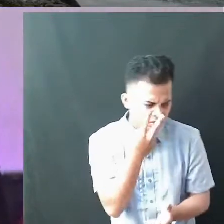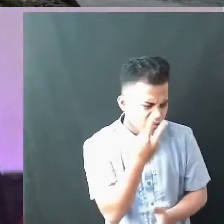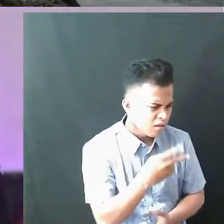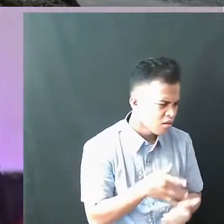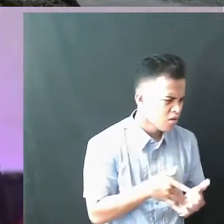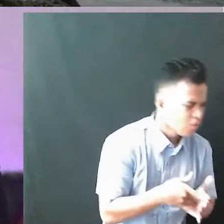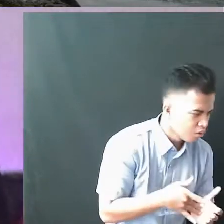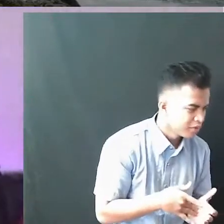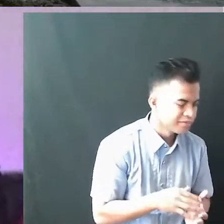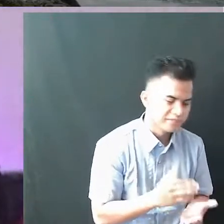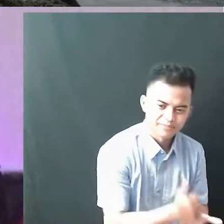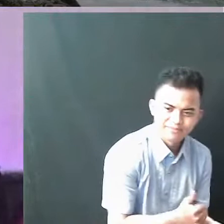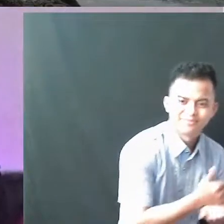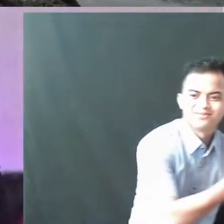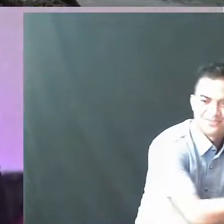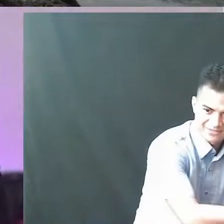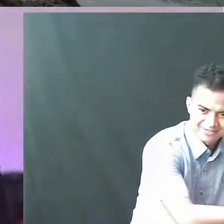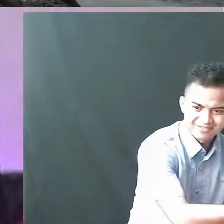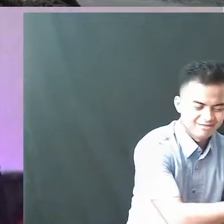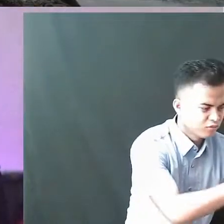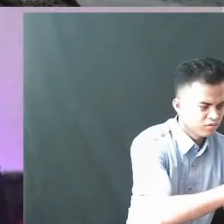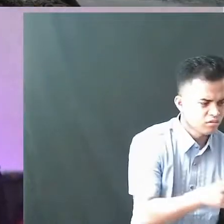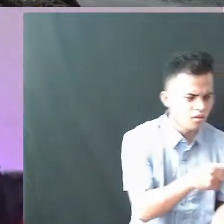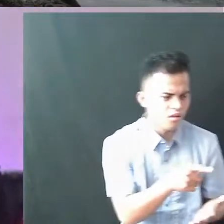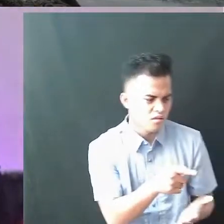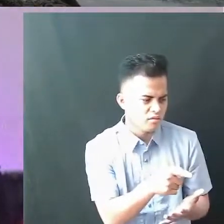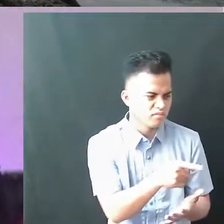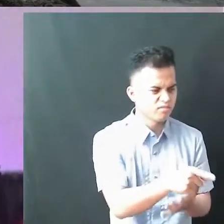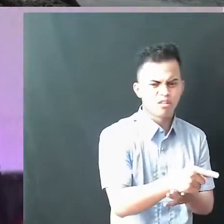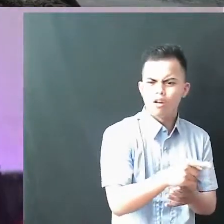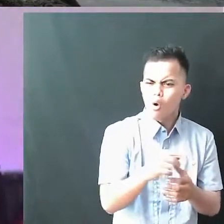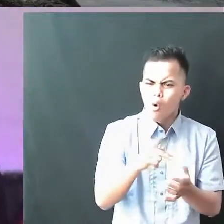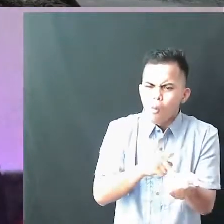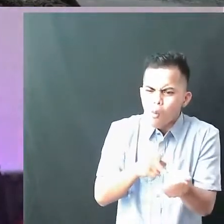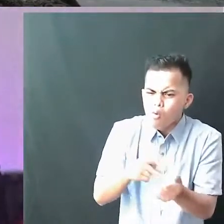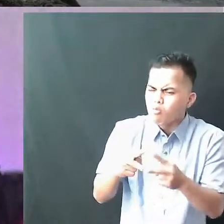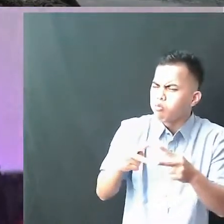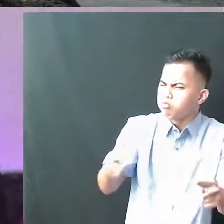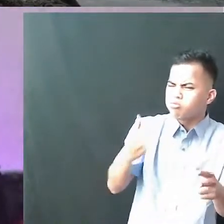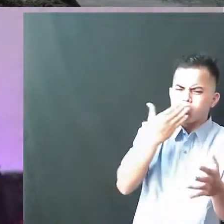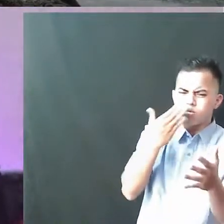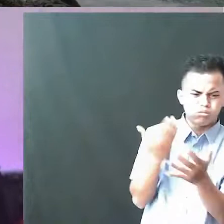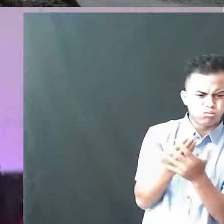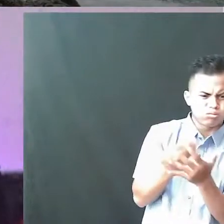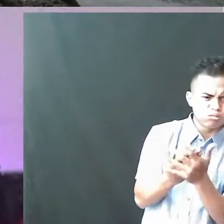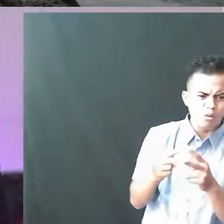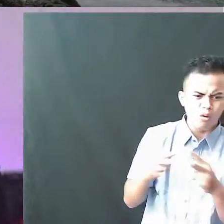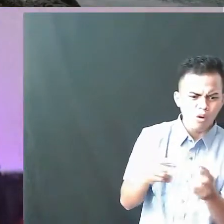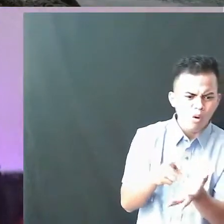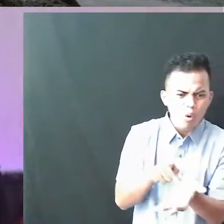the weak. I am made all things to all men, that I might by all means save some.